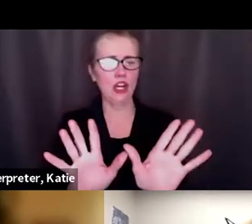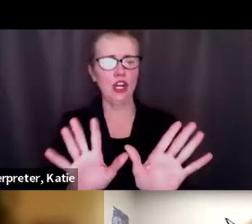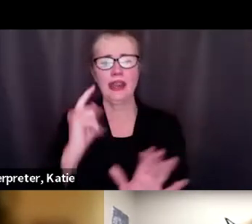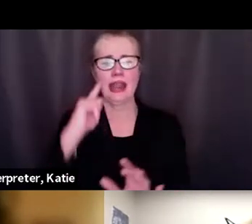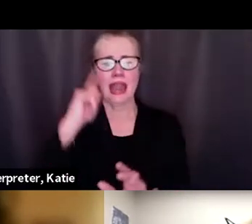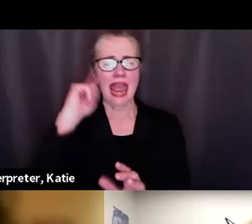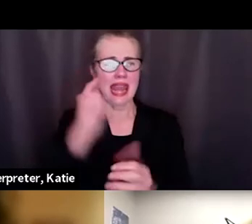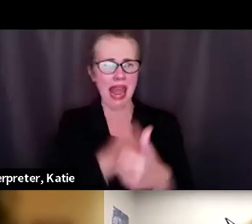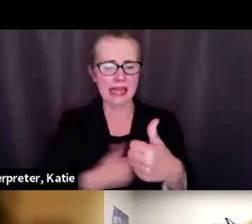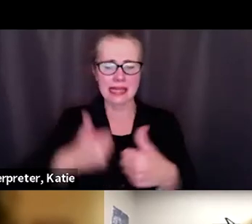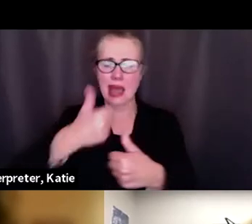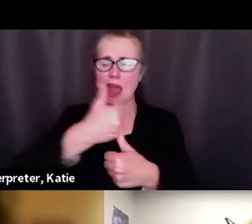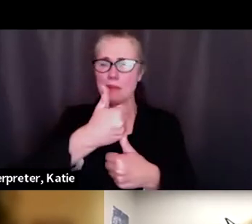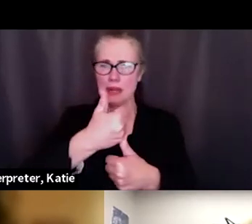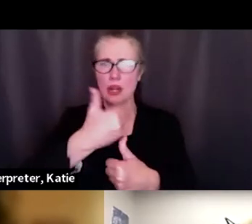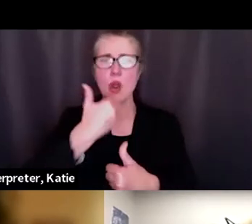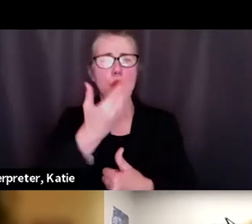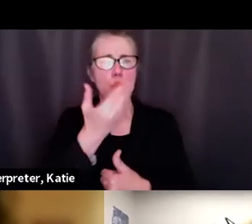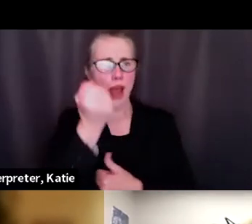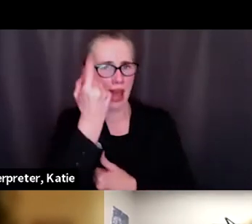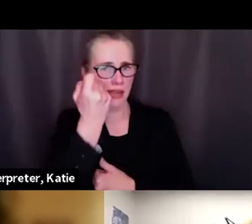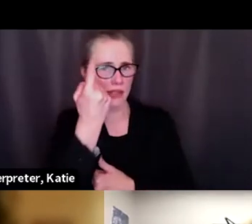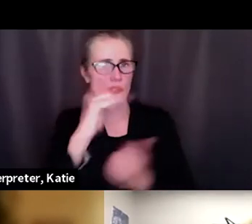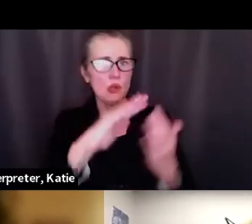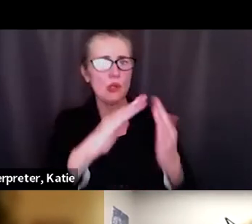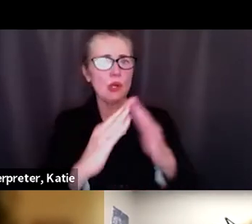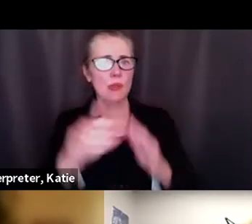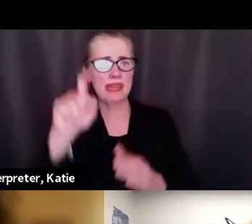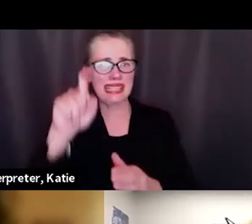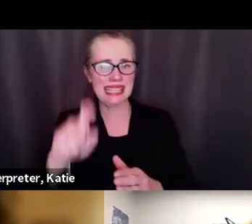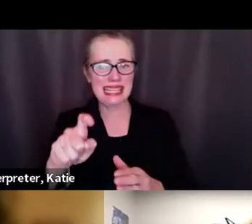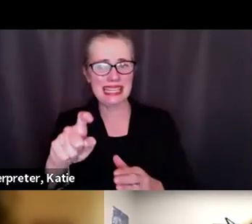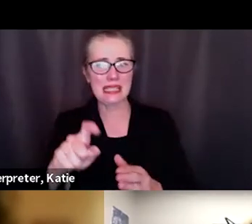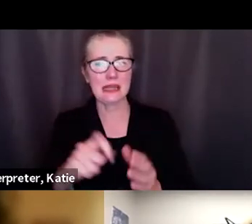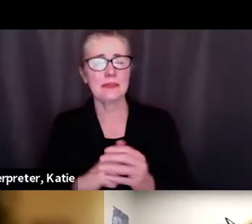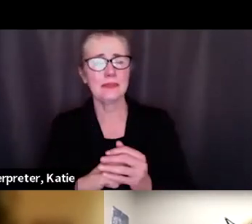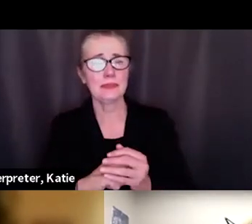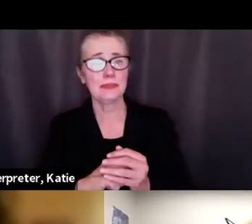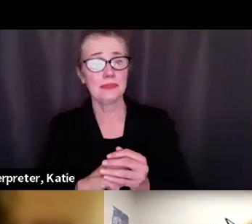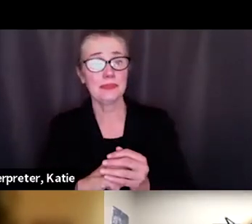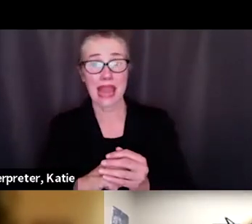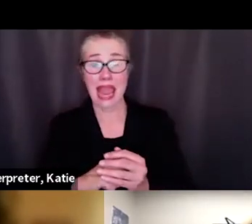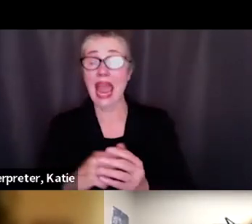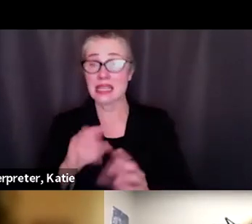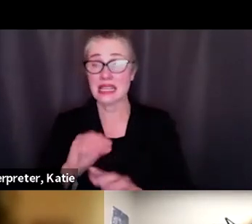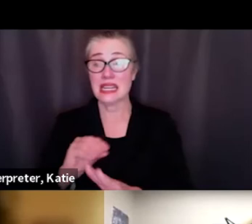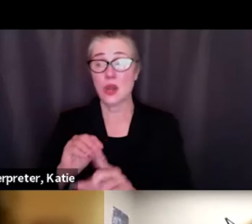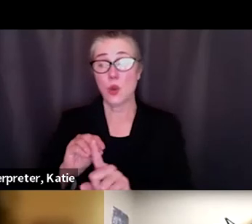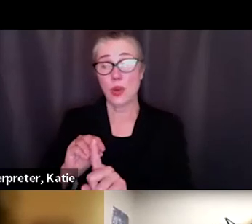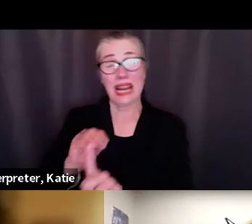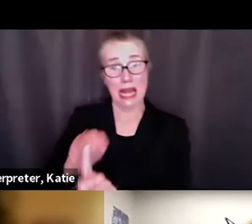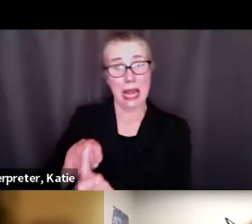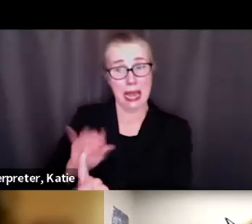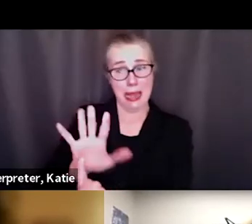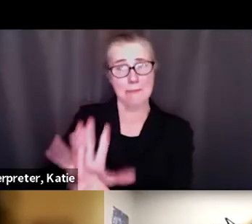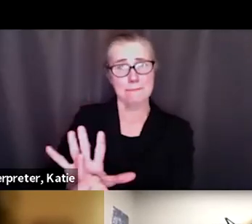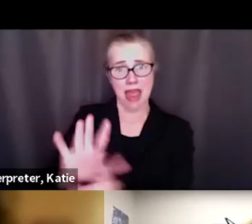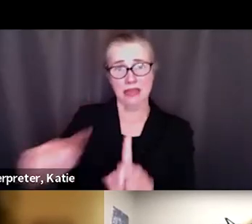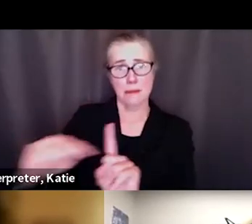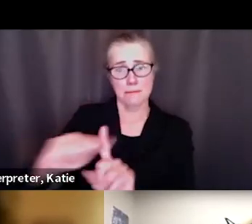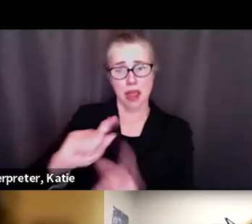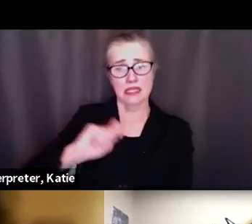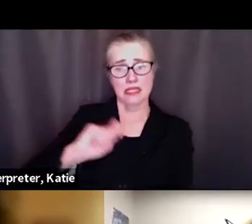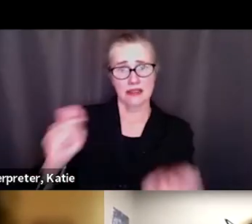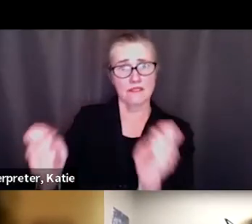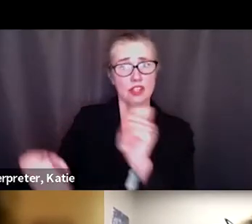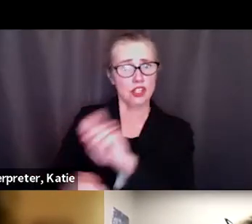priority well understood community need with a clear impact and and positive change associated with with the